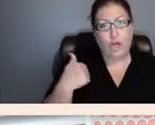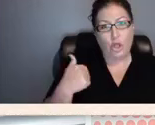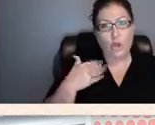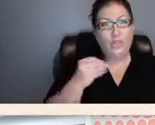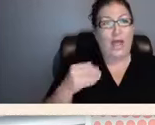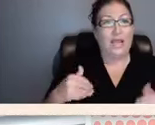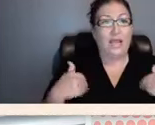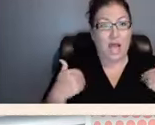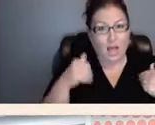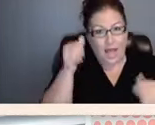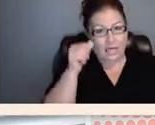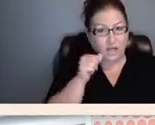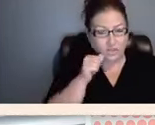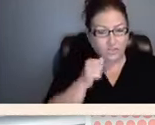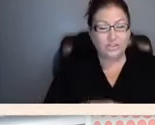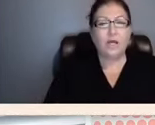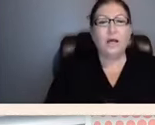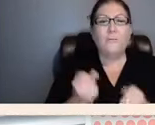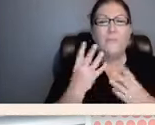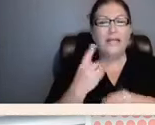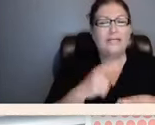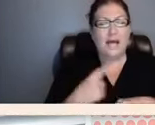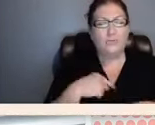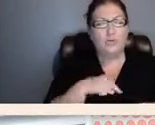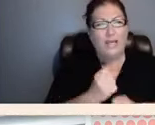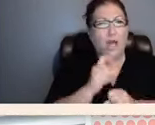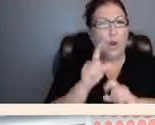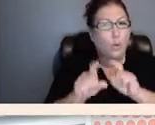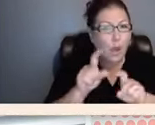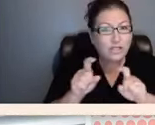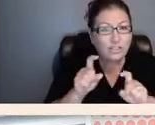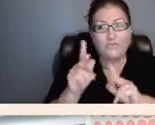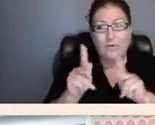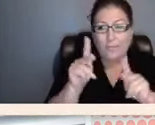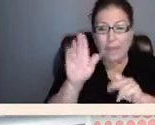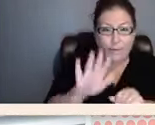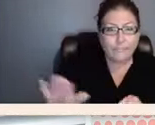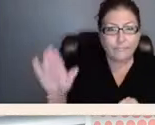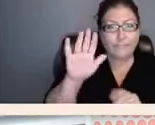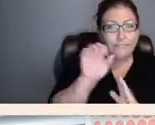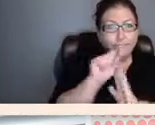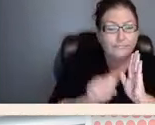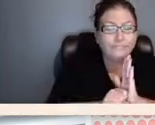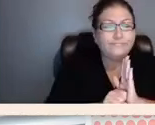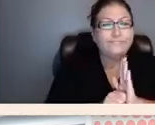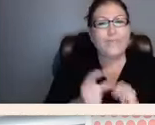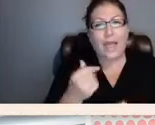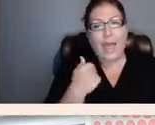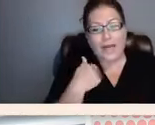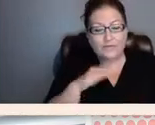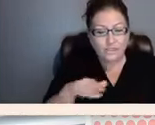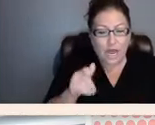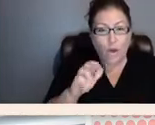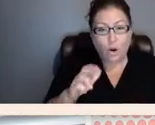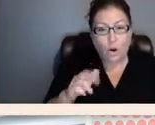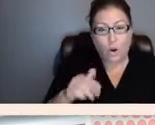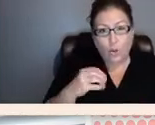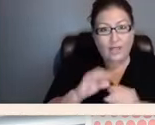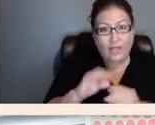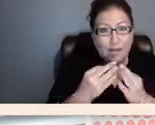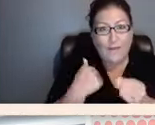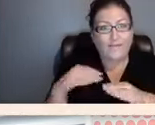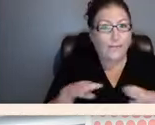times, you know, we get questions from people out there in communities across the state. They have a child or a youth in their family that has a behavioral health